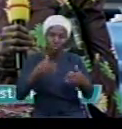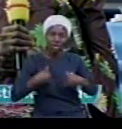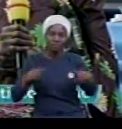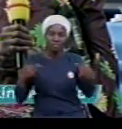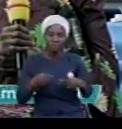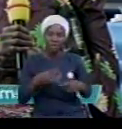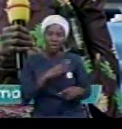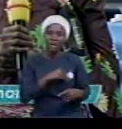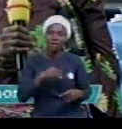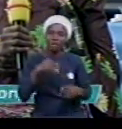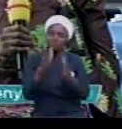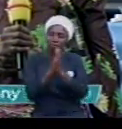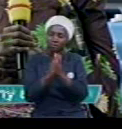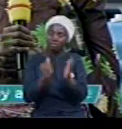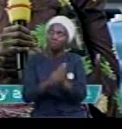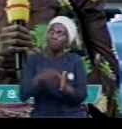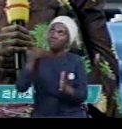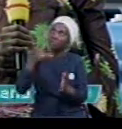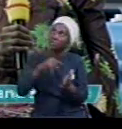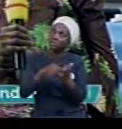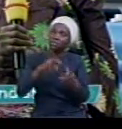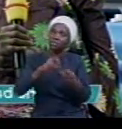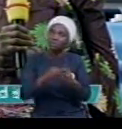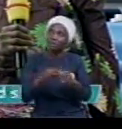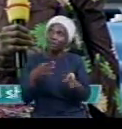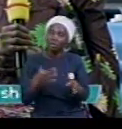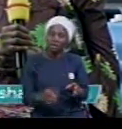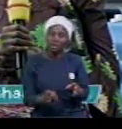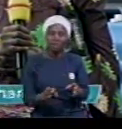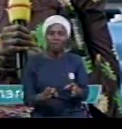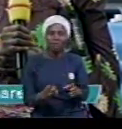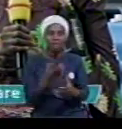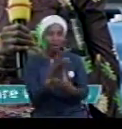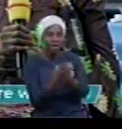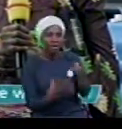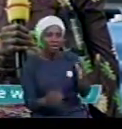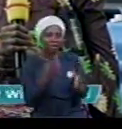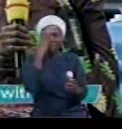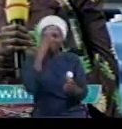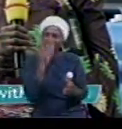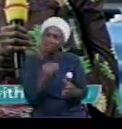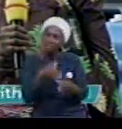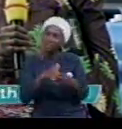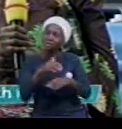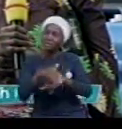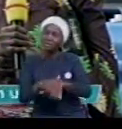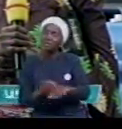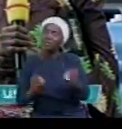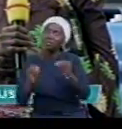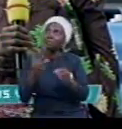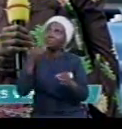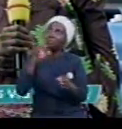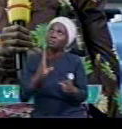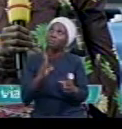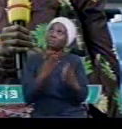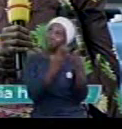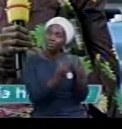God, this problem of nysomia, unable to sleep in the night, oh God, solve the problem for me.